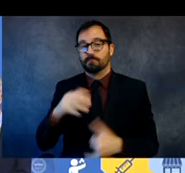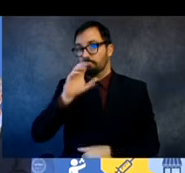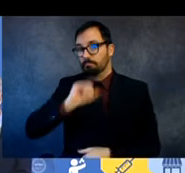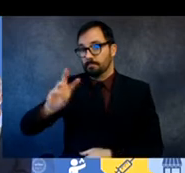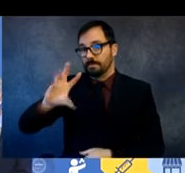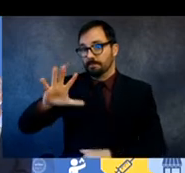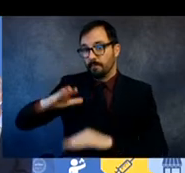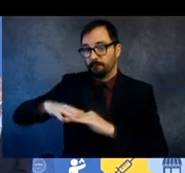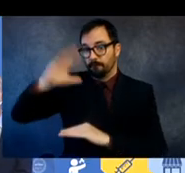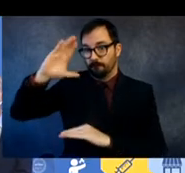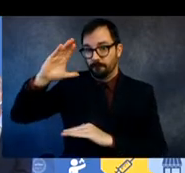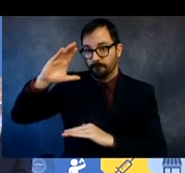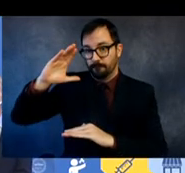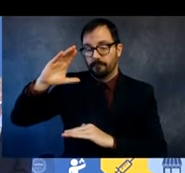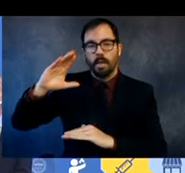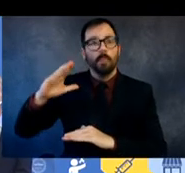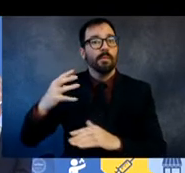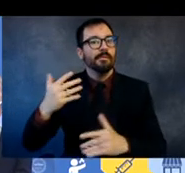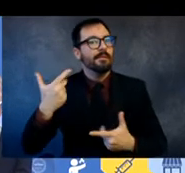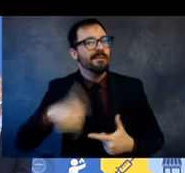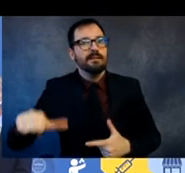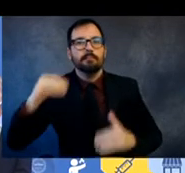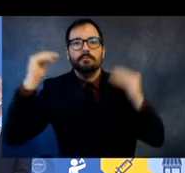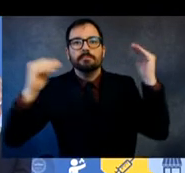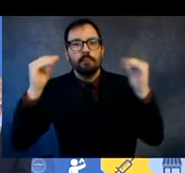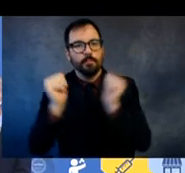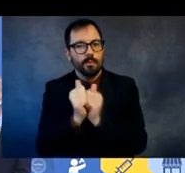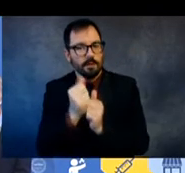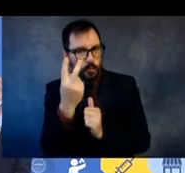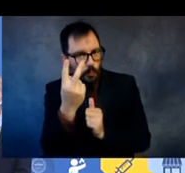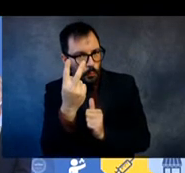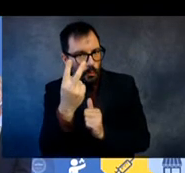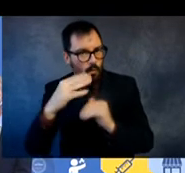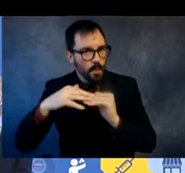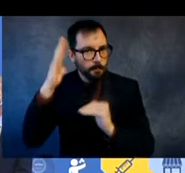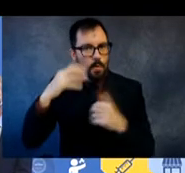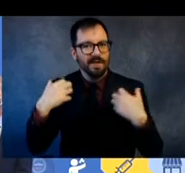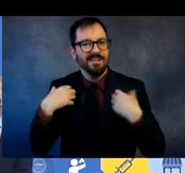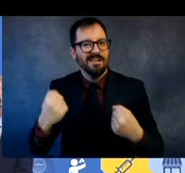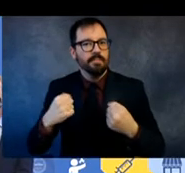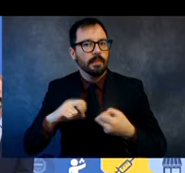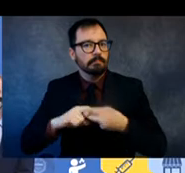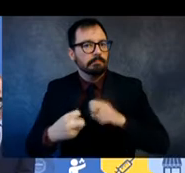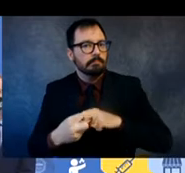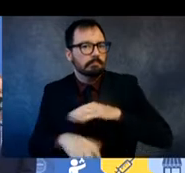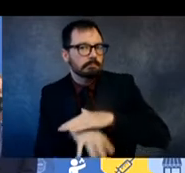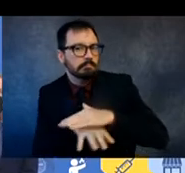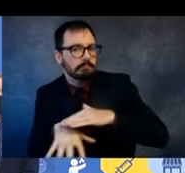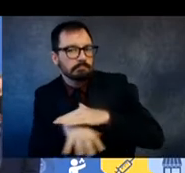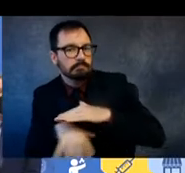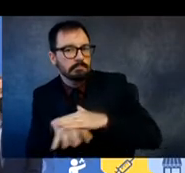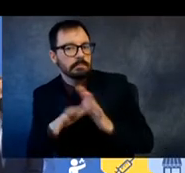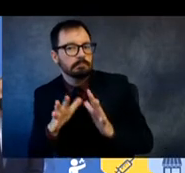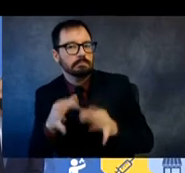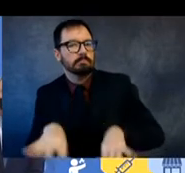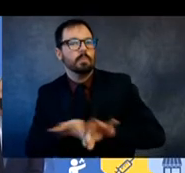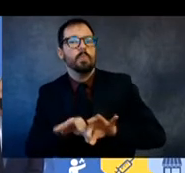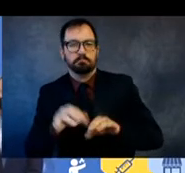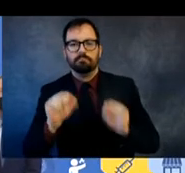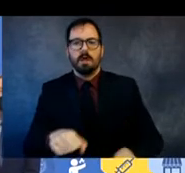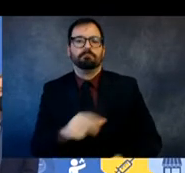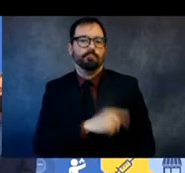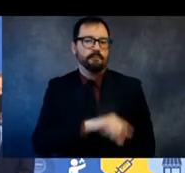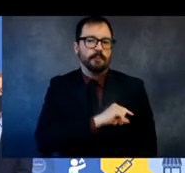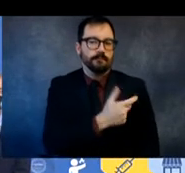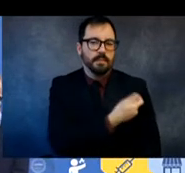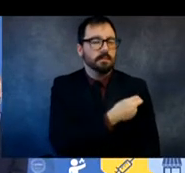and adults with 2 underlying health conditions are eligible to get vaccinated. That's in addition to everyone eligible in phase 1.